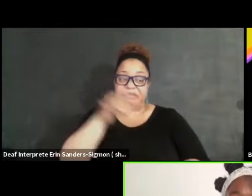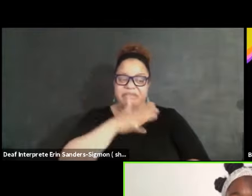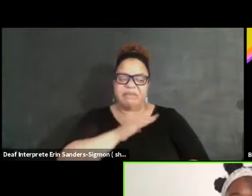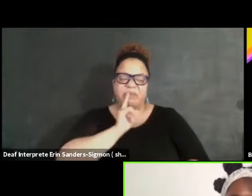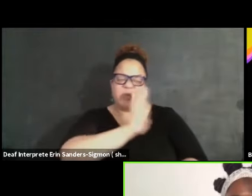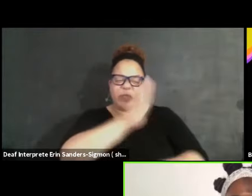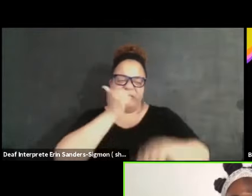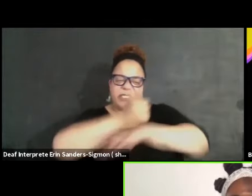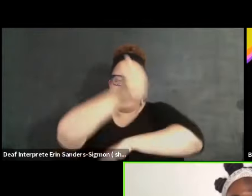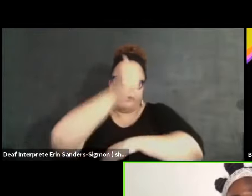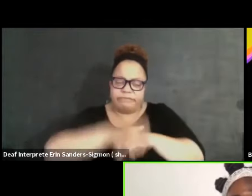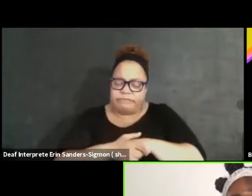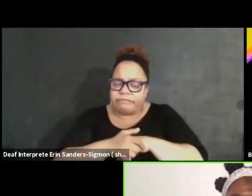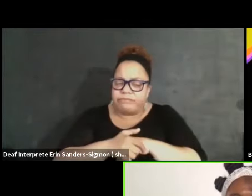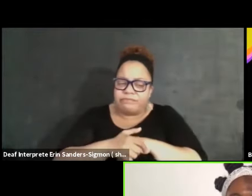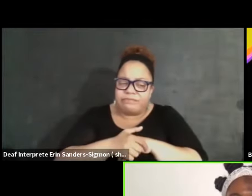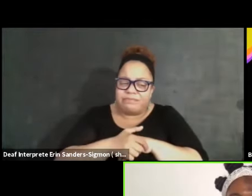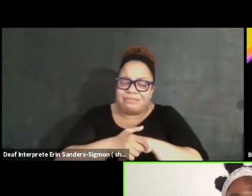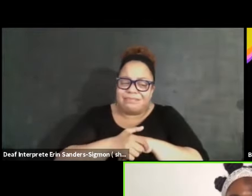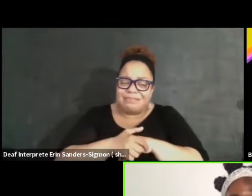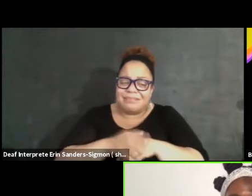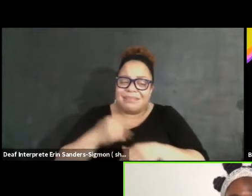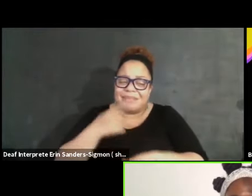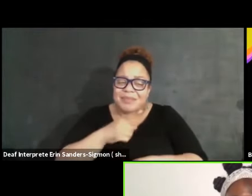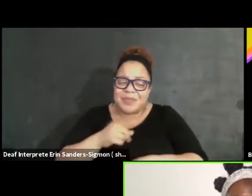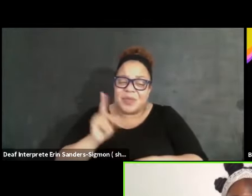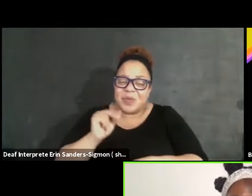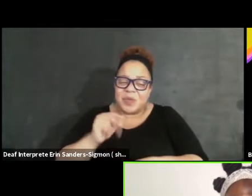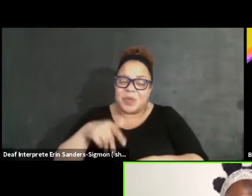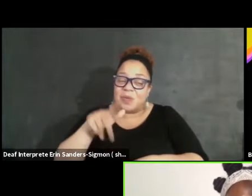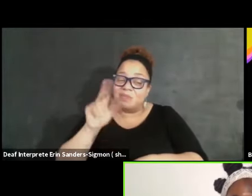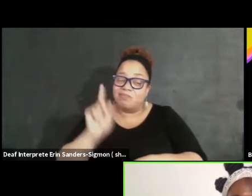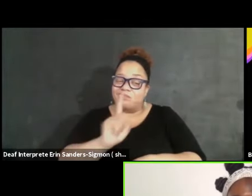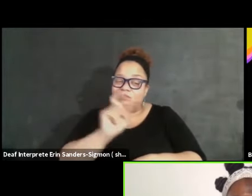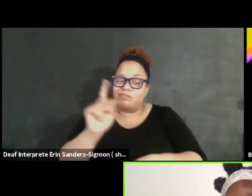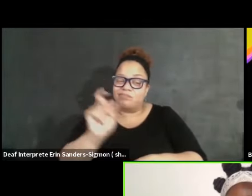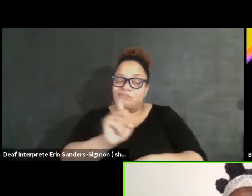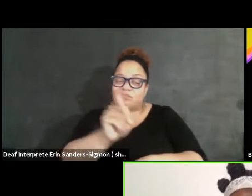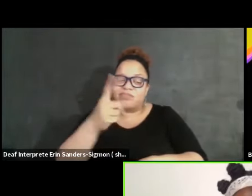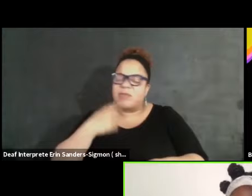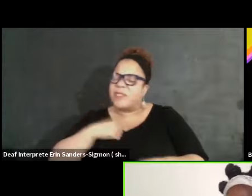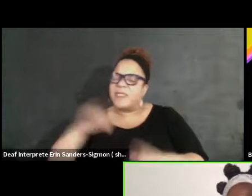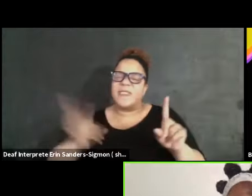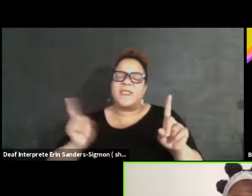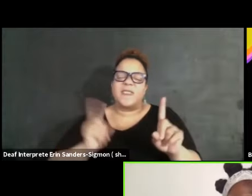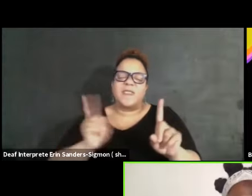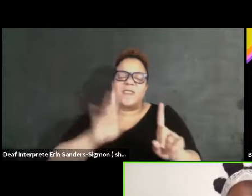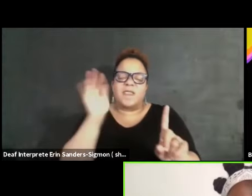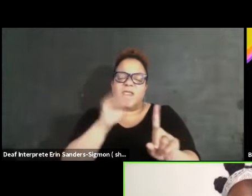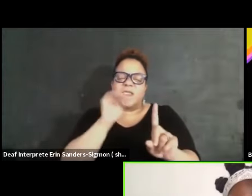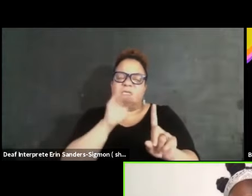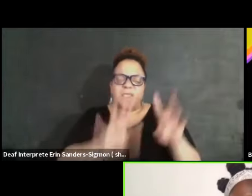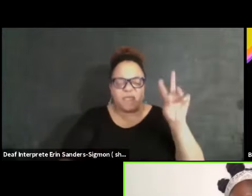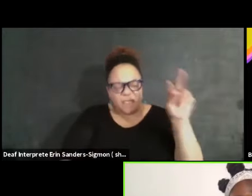And he walks away. So I chase. I say, hey, listen. See my pointy hood shit? Look,